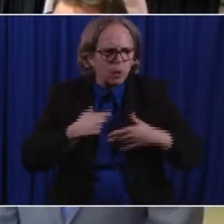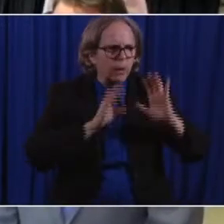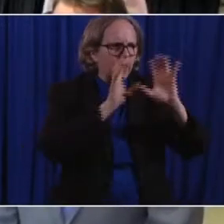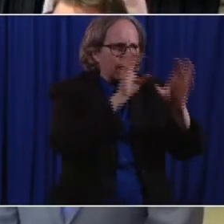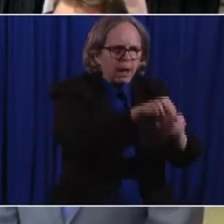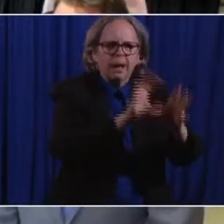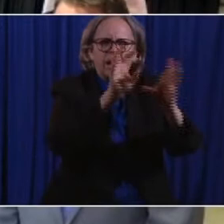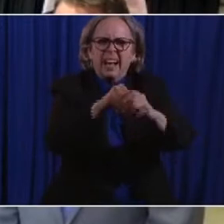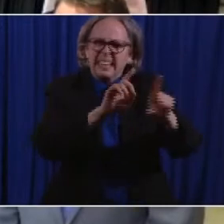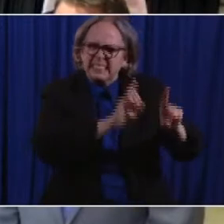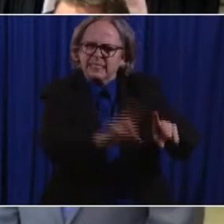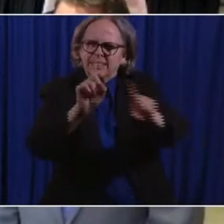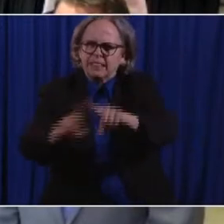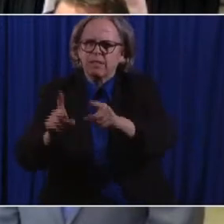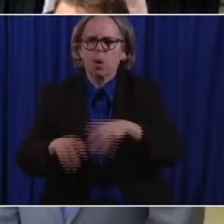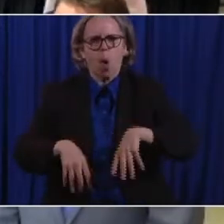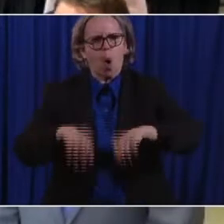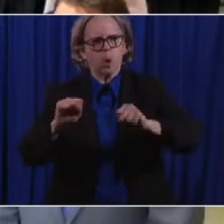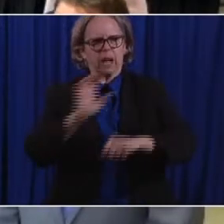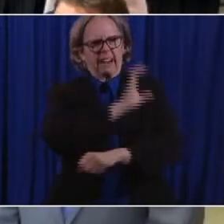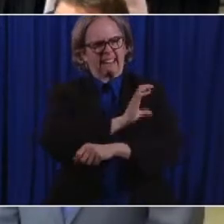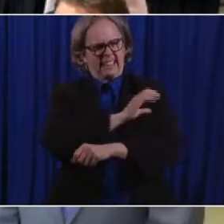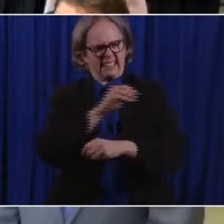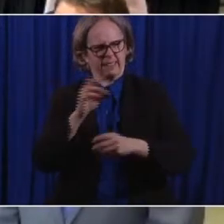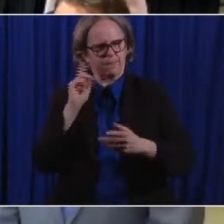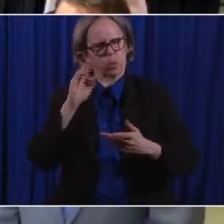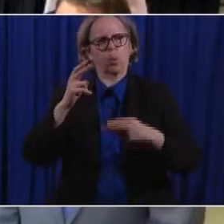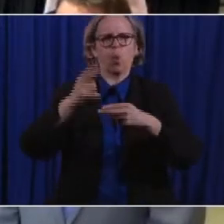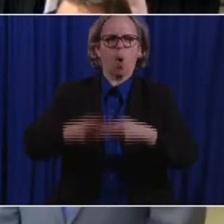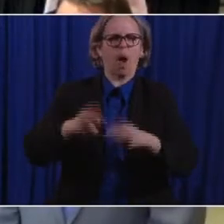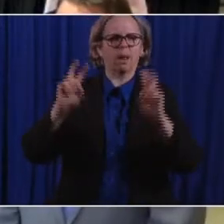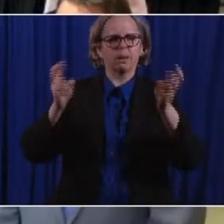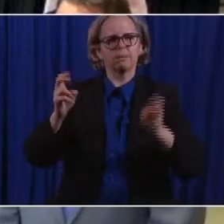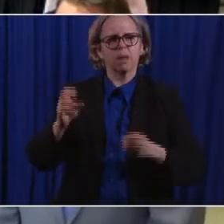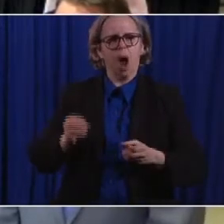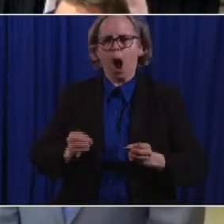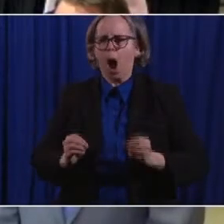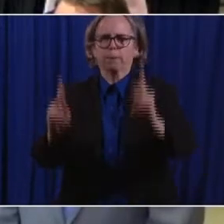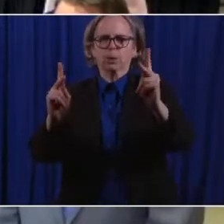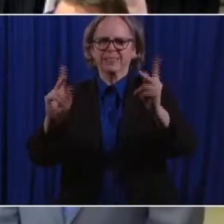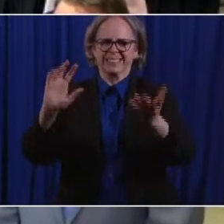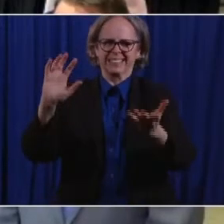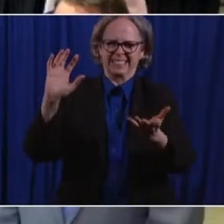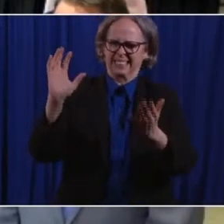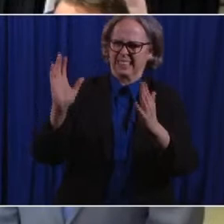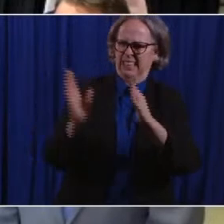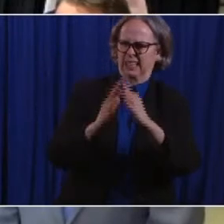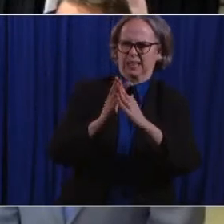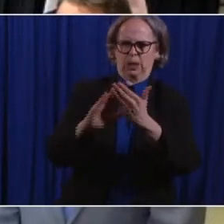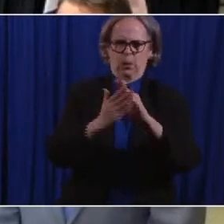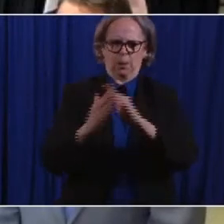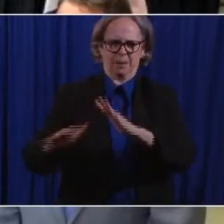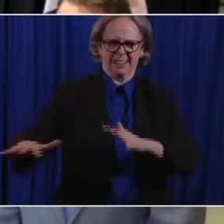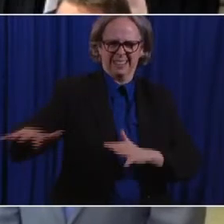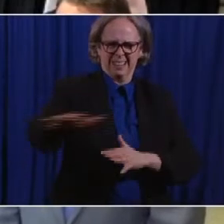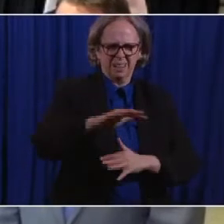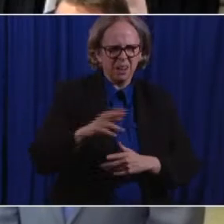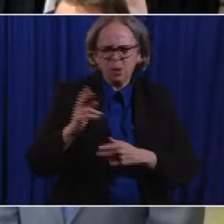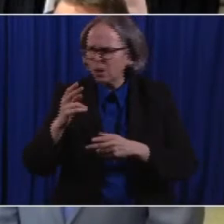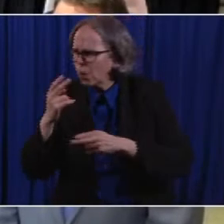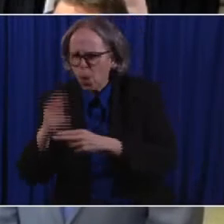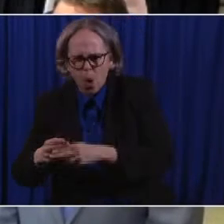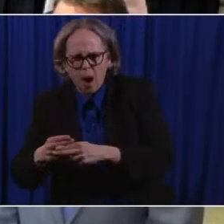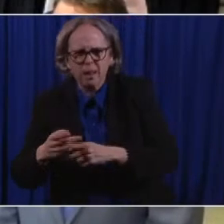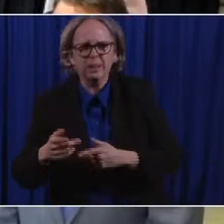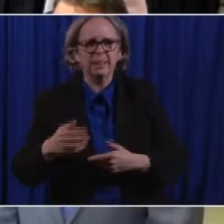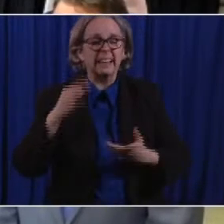neighborhoods. These are neighborhoods within Columbus that have high infant mortality, low access to care, high